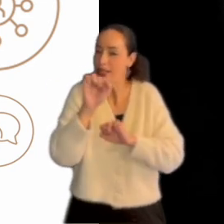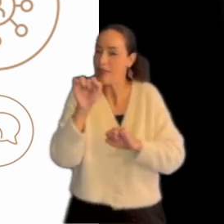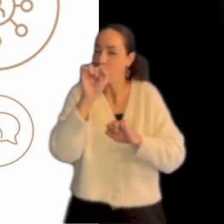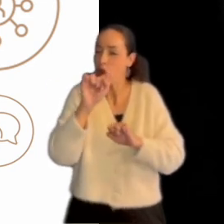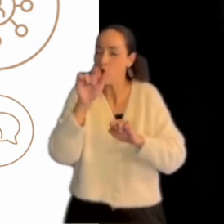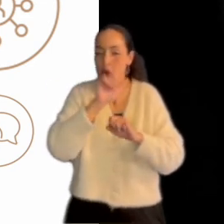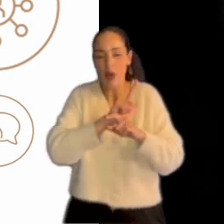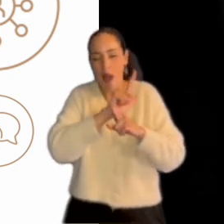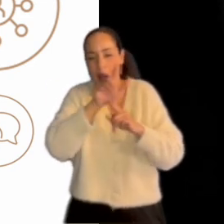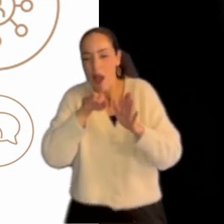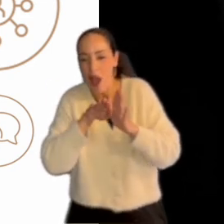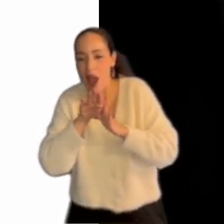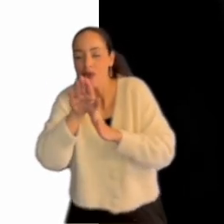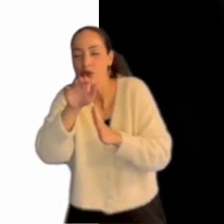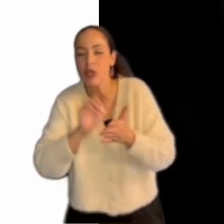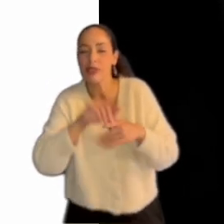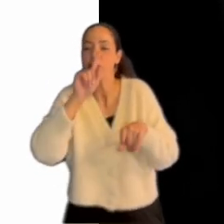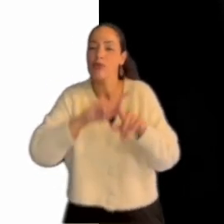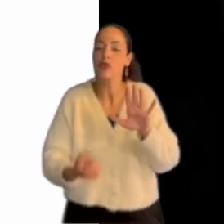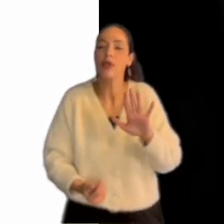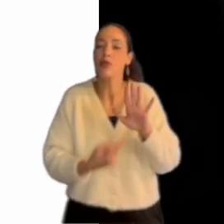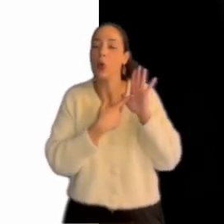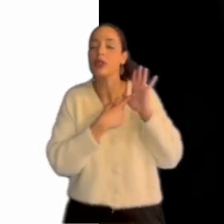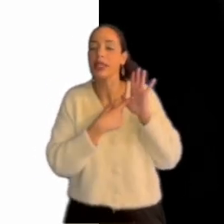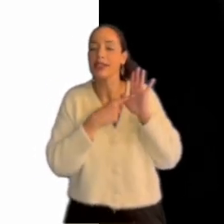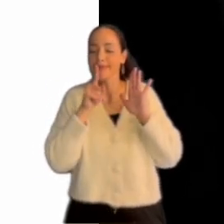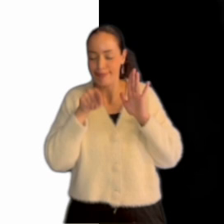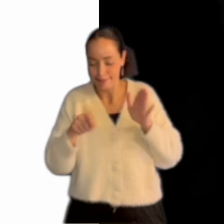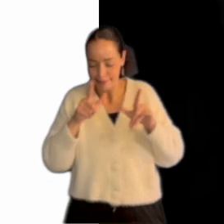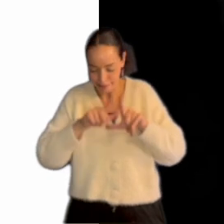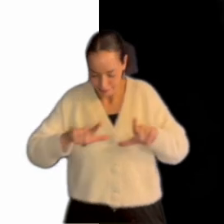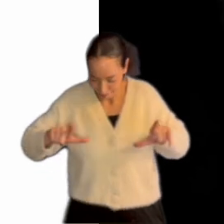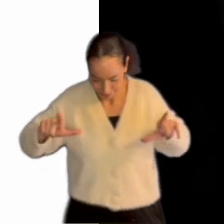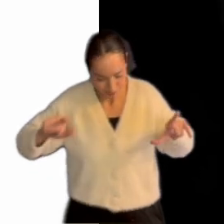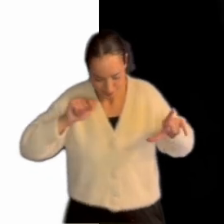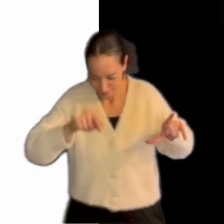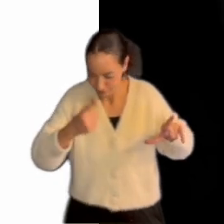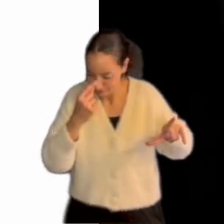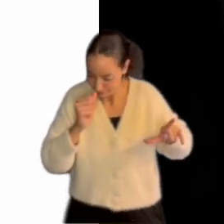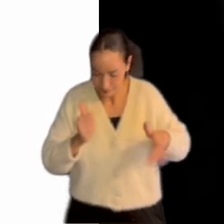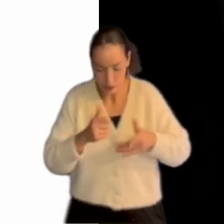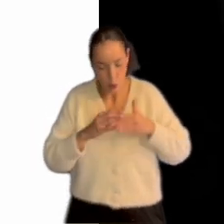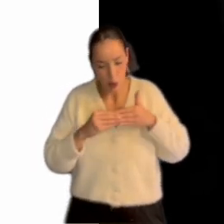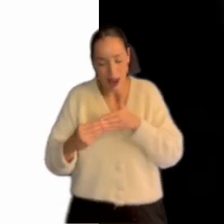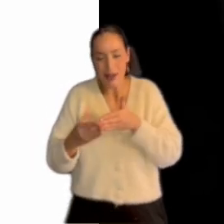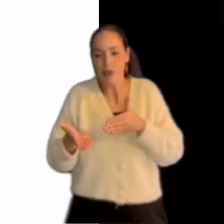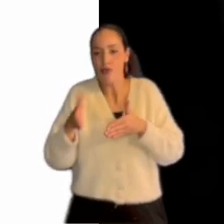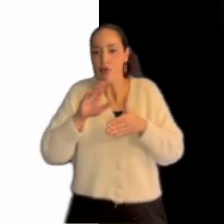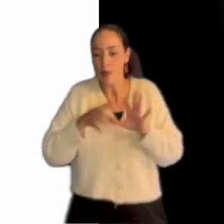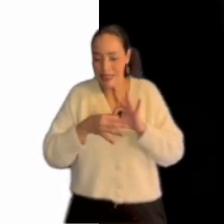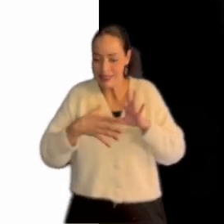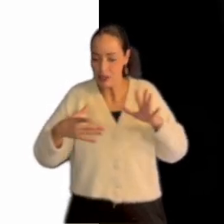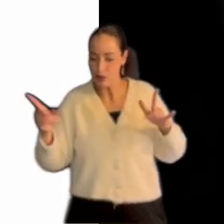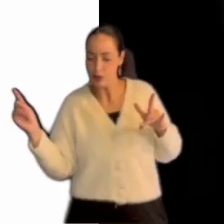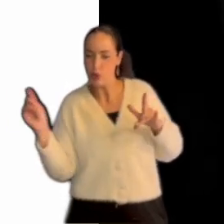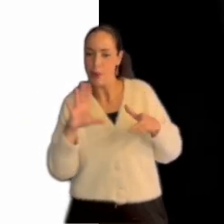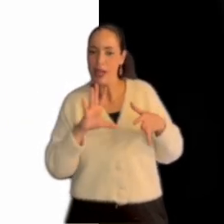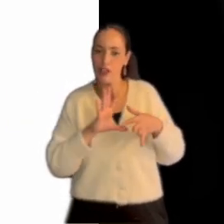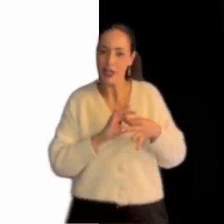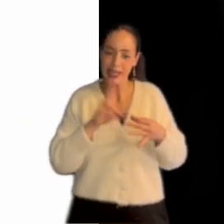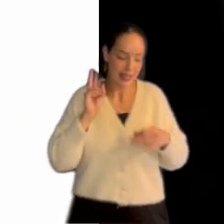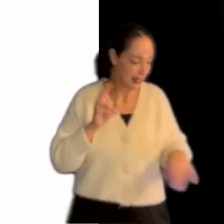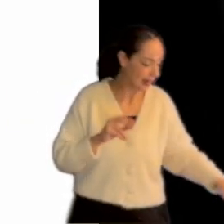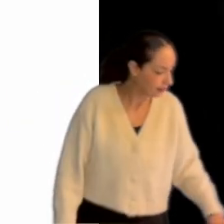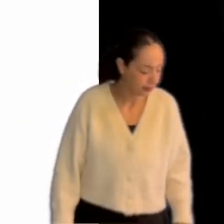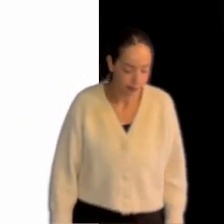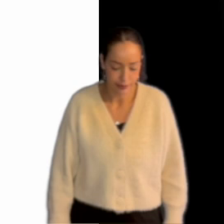of reconnection. This slide shares an example of Dominic's map of support. His approach uses colours to depict the